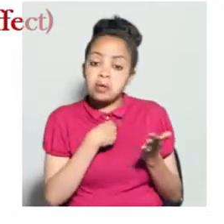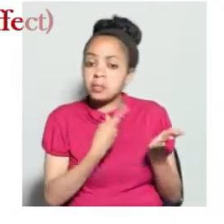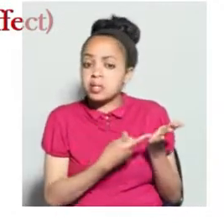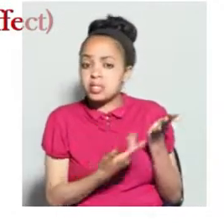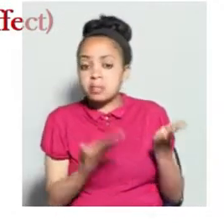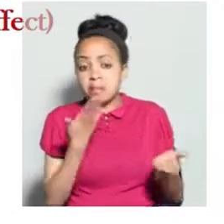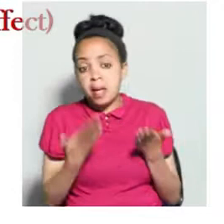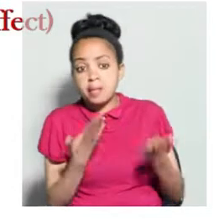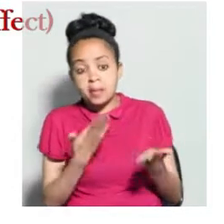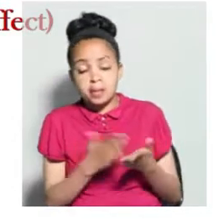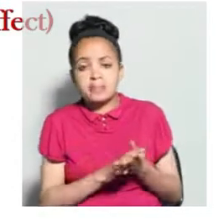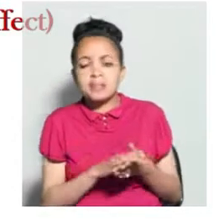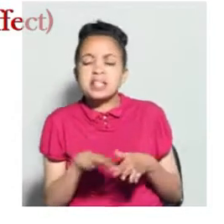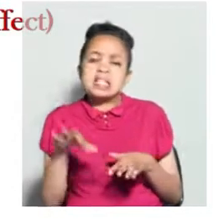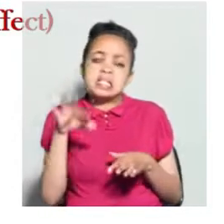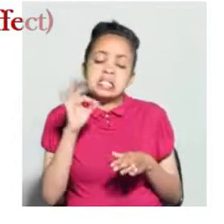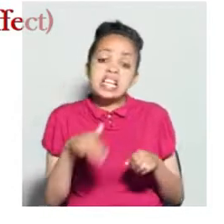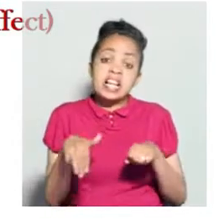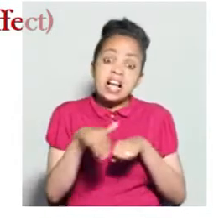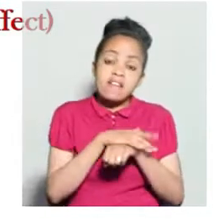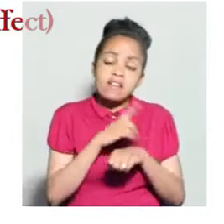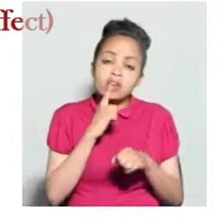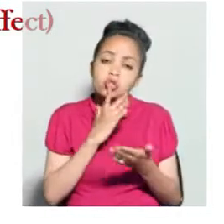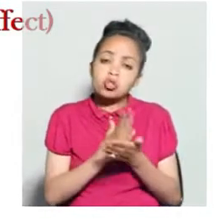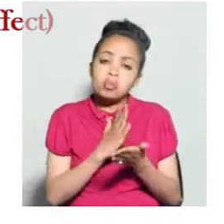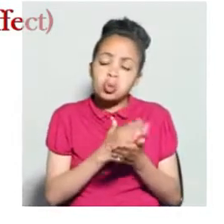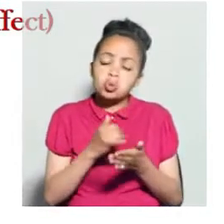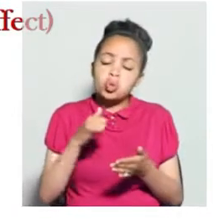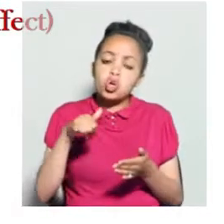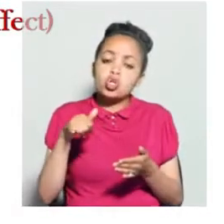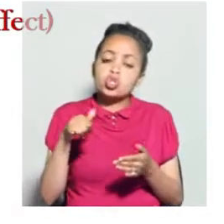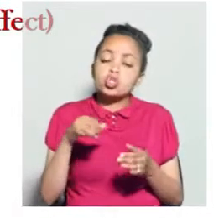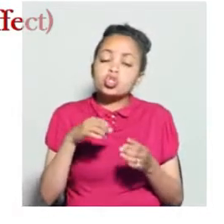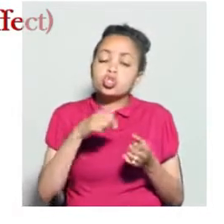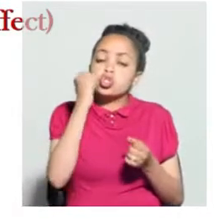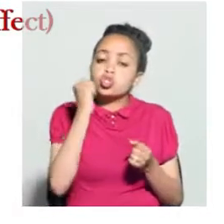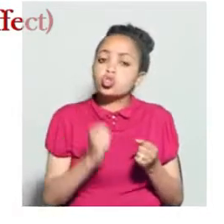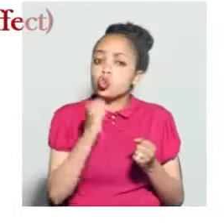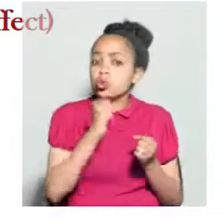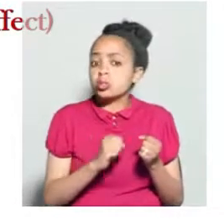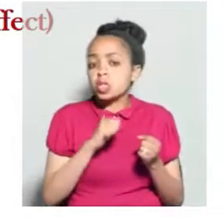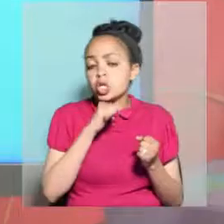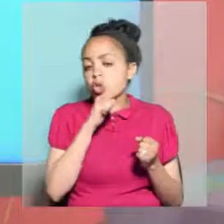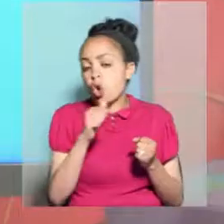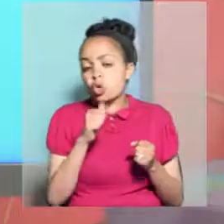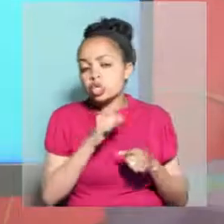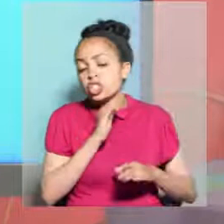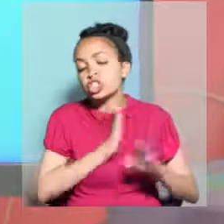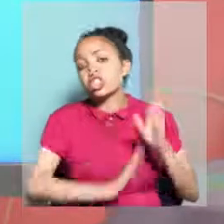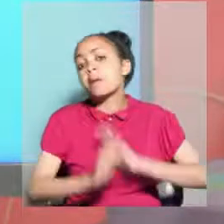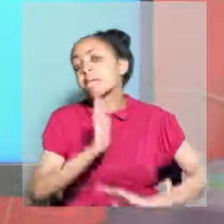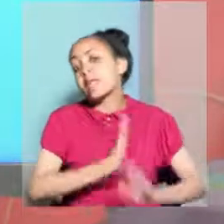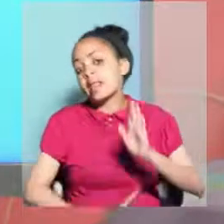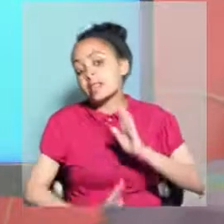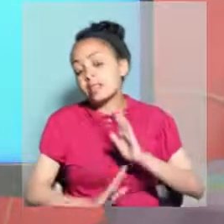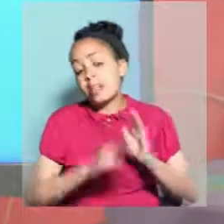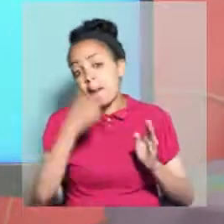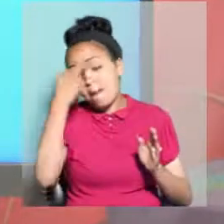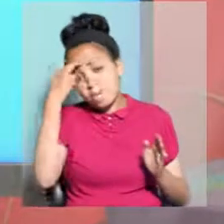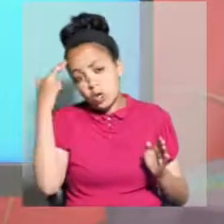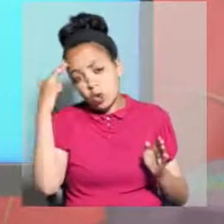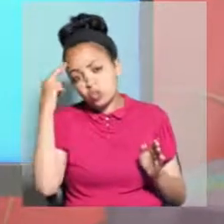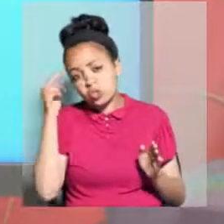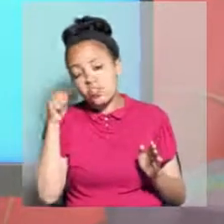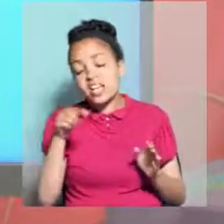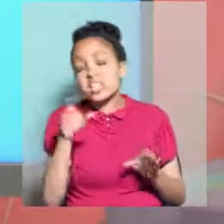be seed covered by tomato juice will not be germinate, our prediction. Because of there